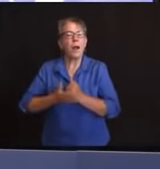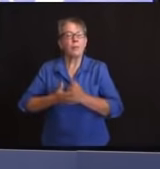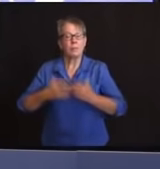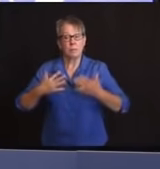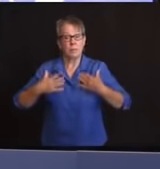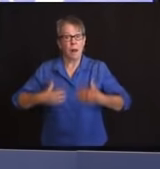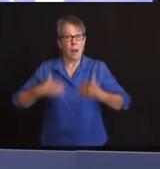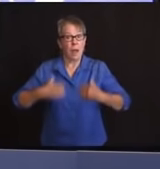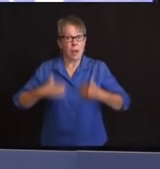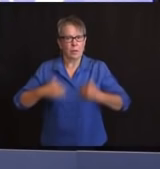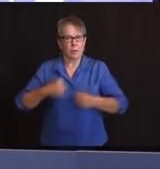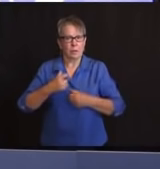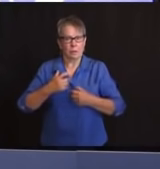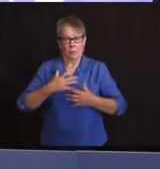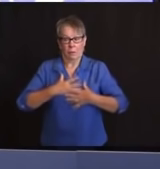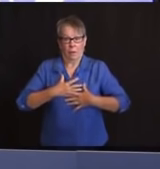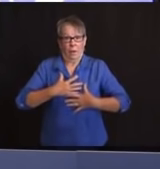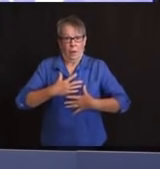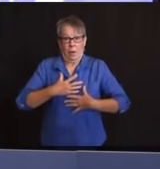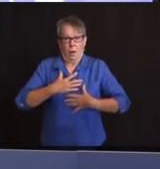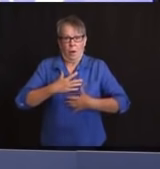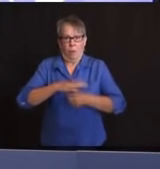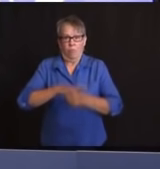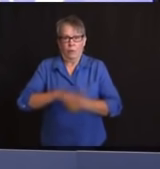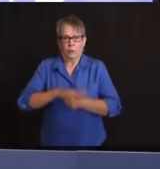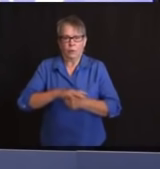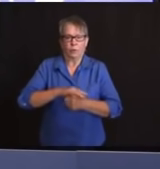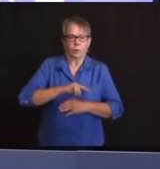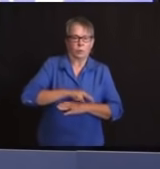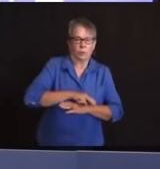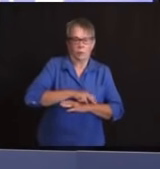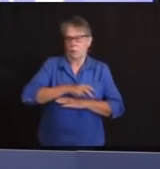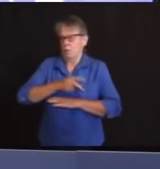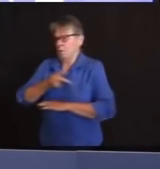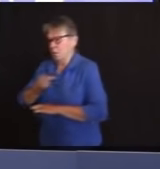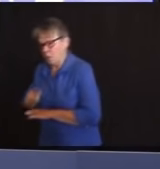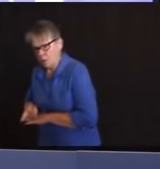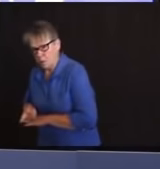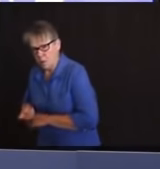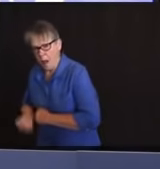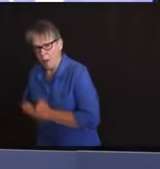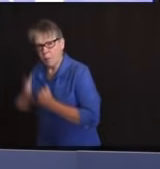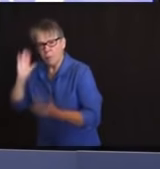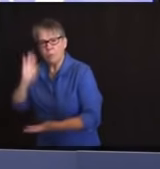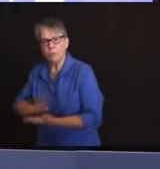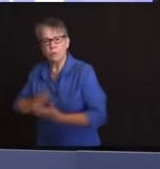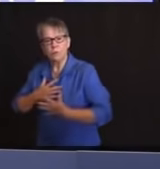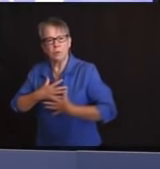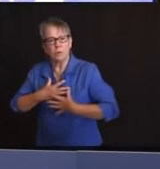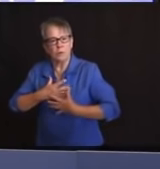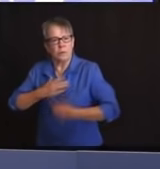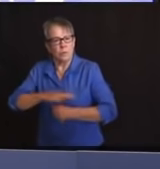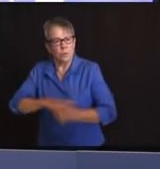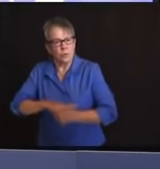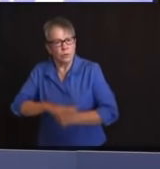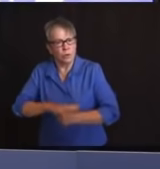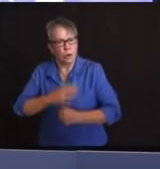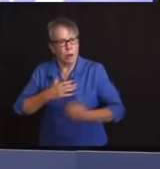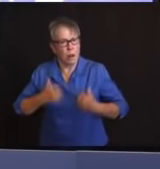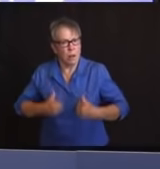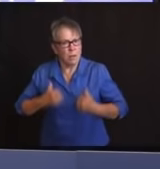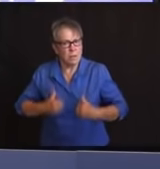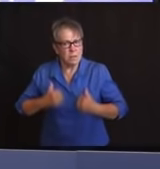again, the best course of action is to prevent getting sick in the first place. So please adhere to the